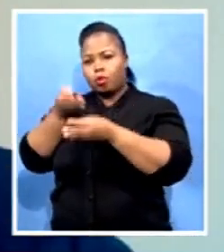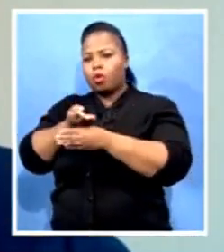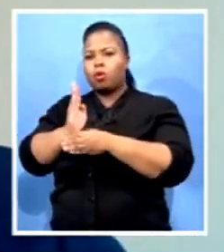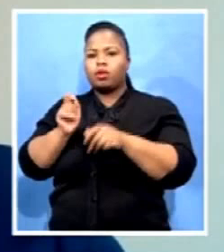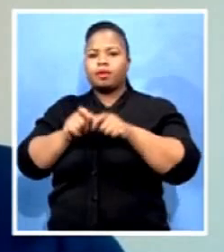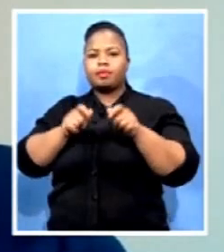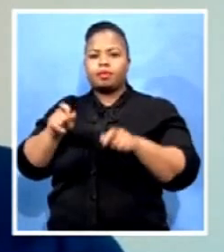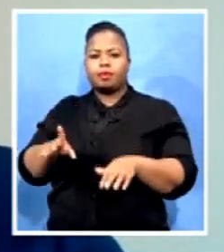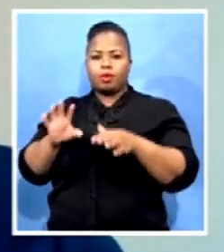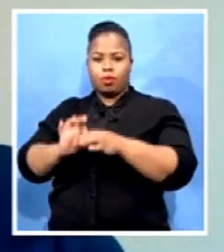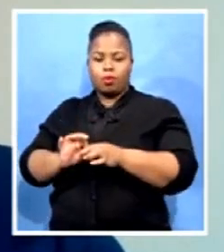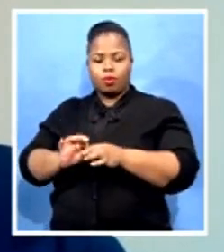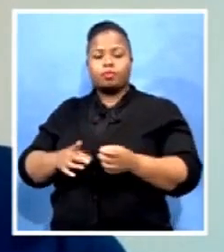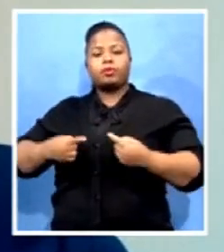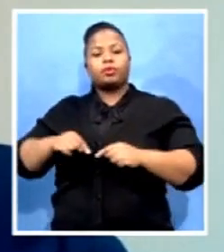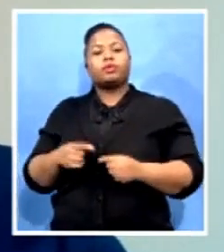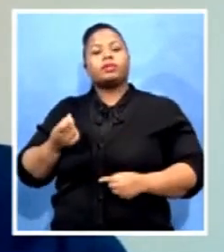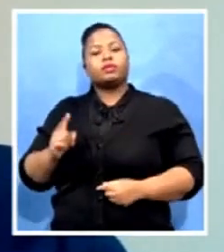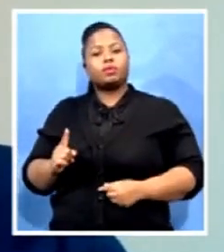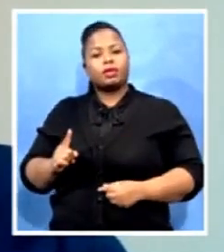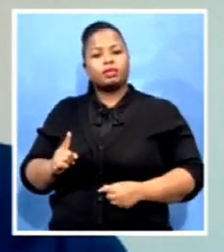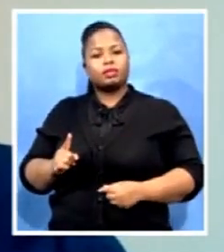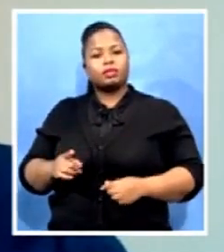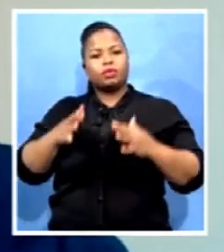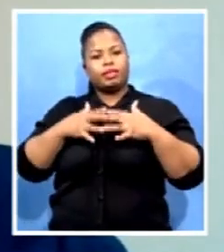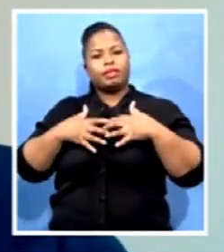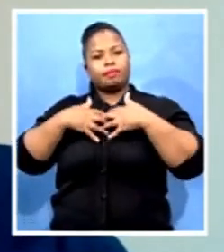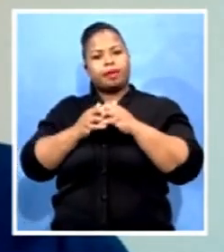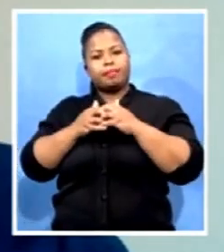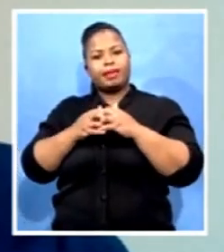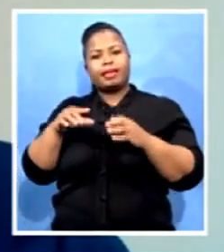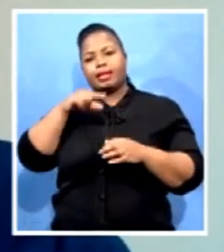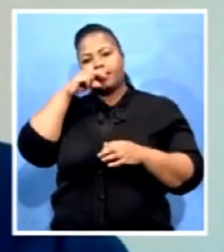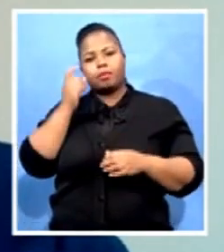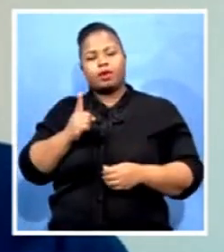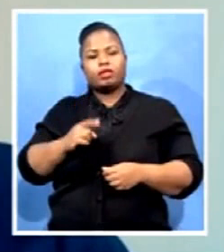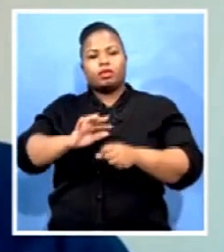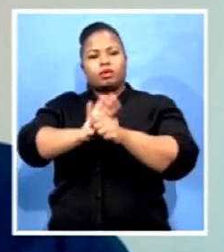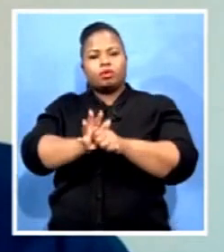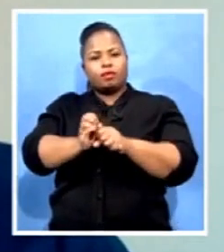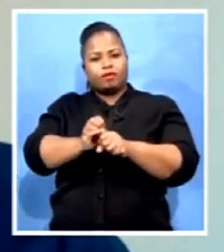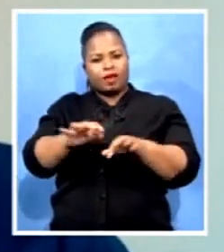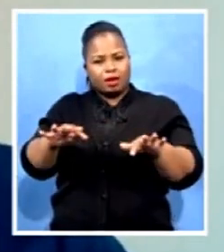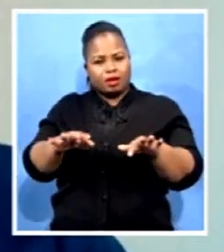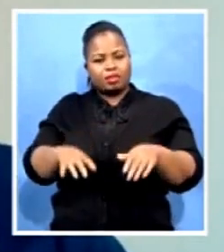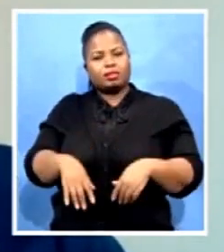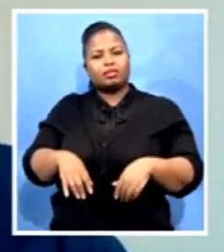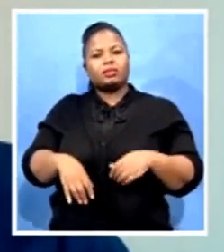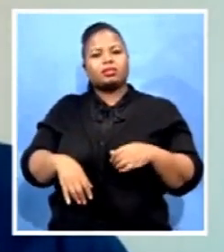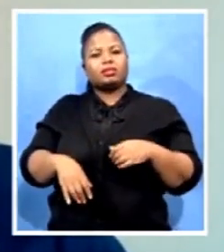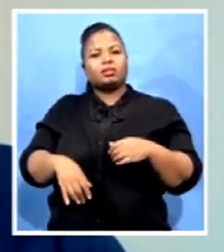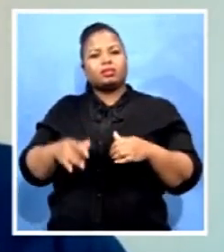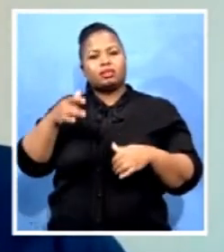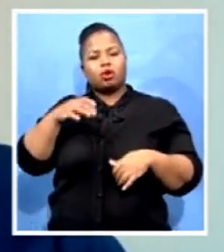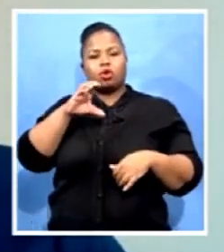constructed an initiative called the COVID-19 Digital Learning for eSchools. So the